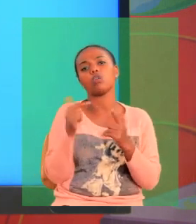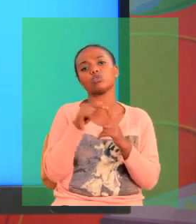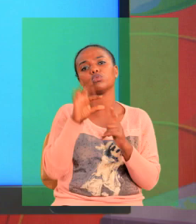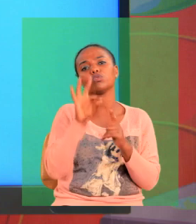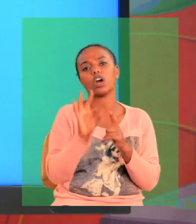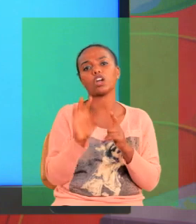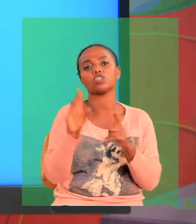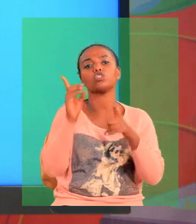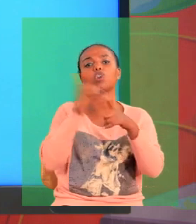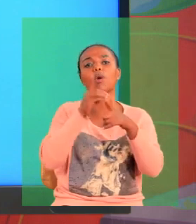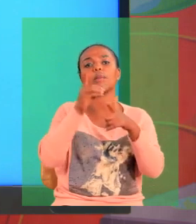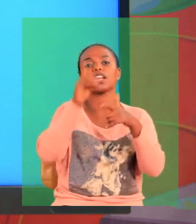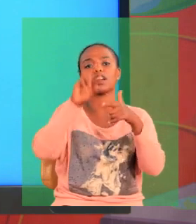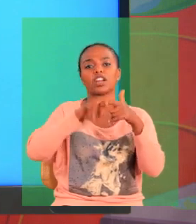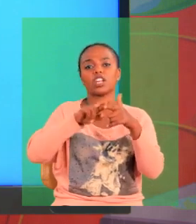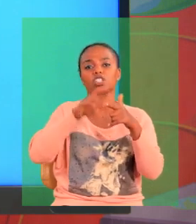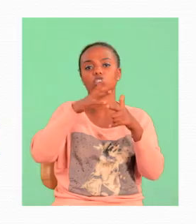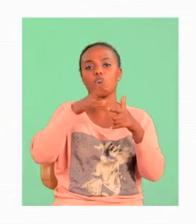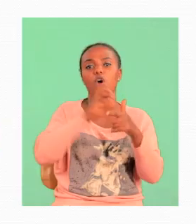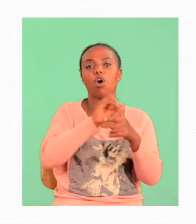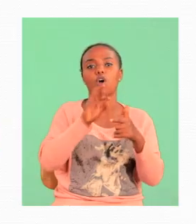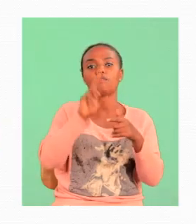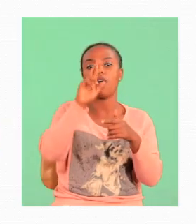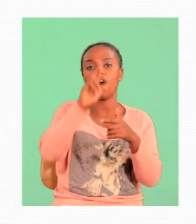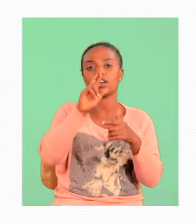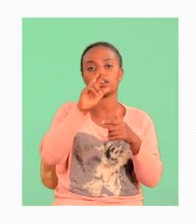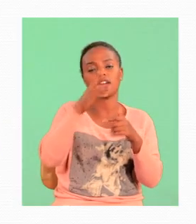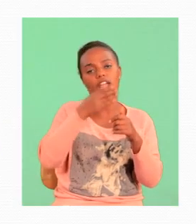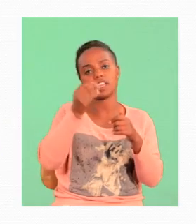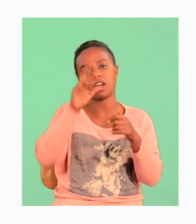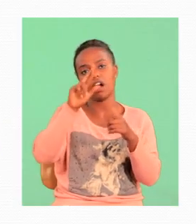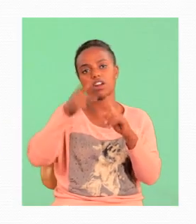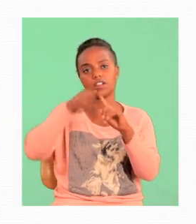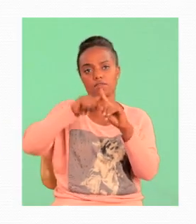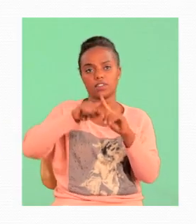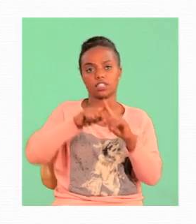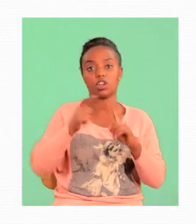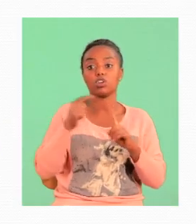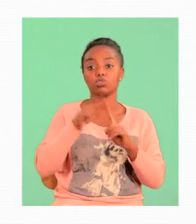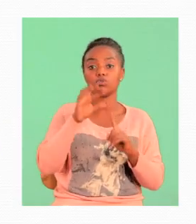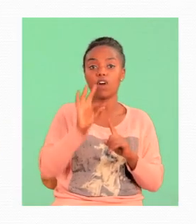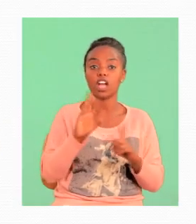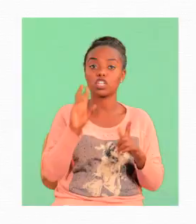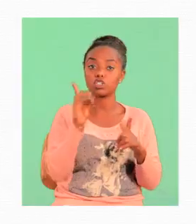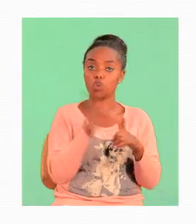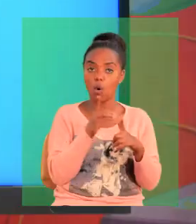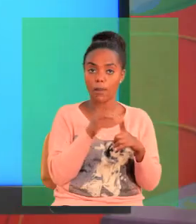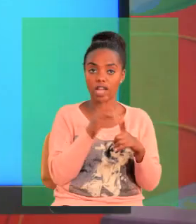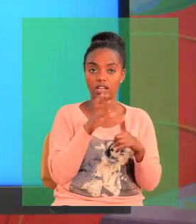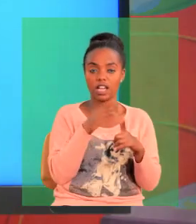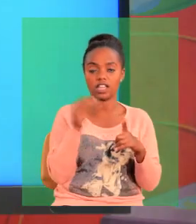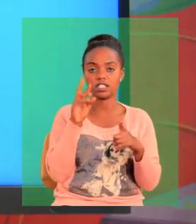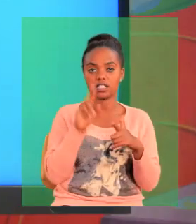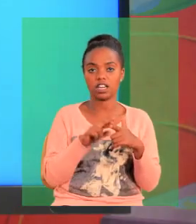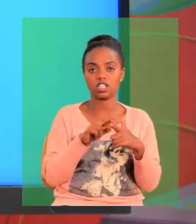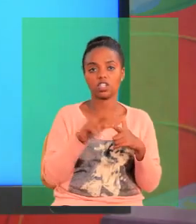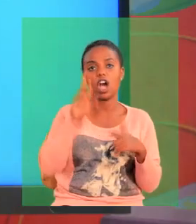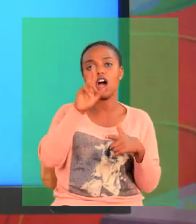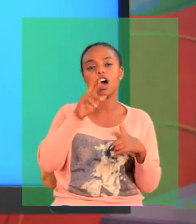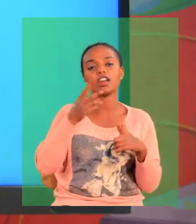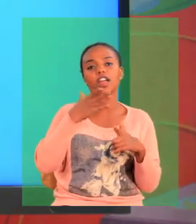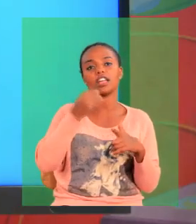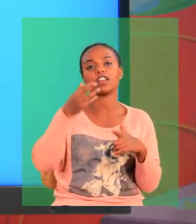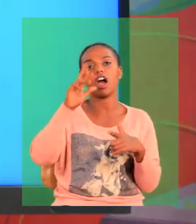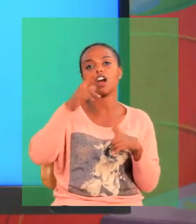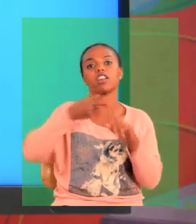the domain and range of R and R inverse of this. To find the domain and range of R and R inverse of